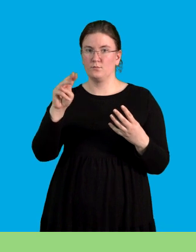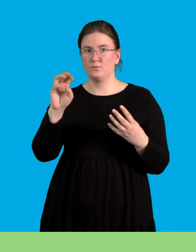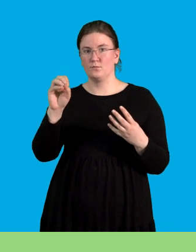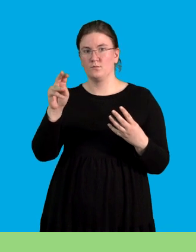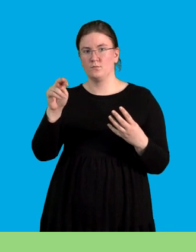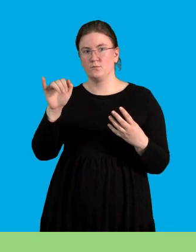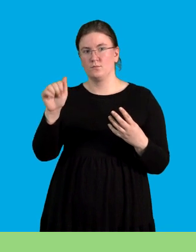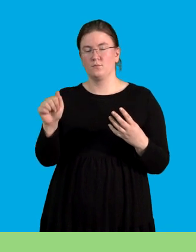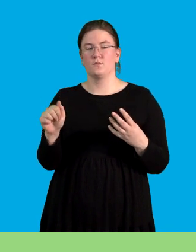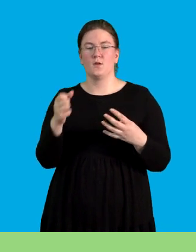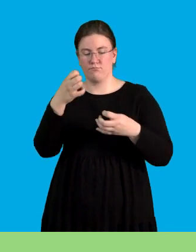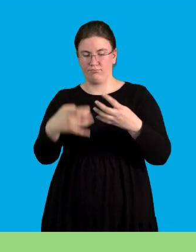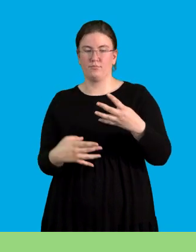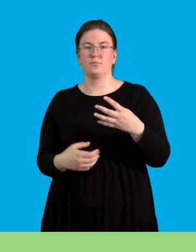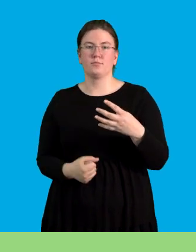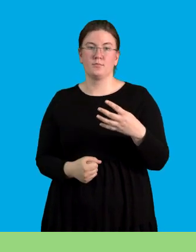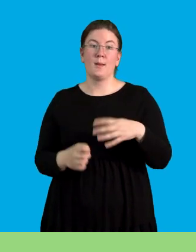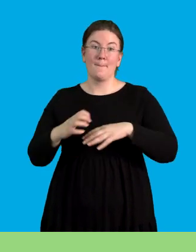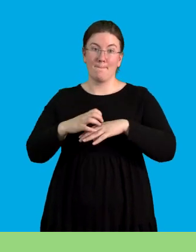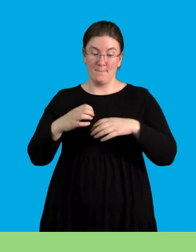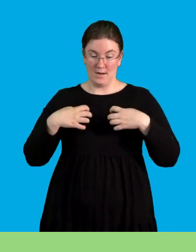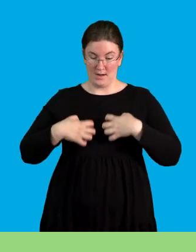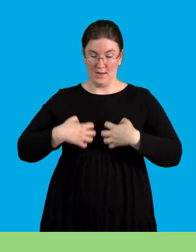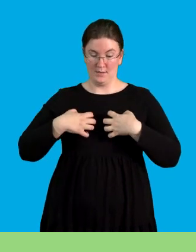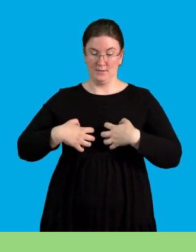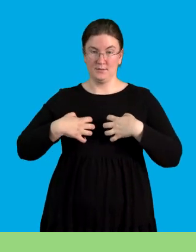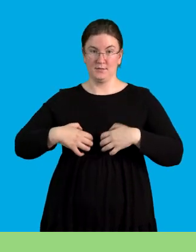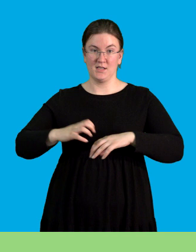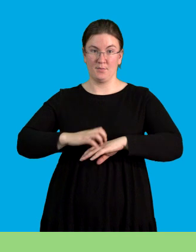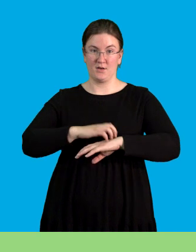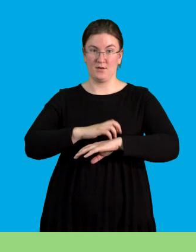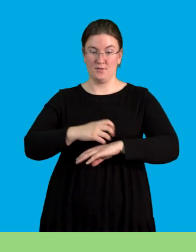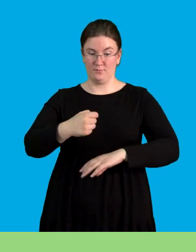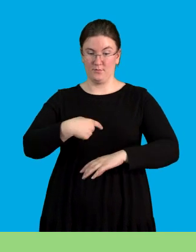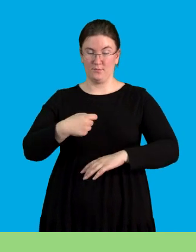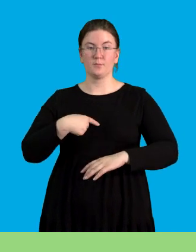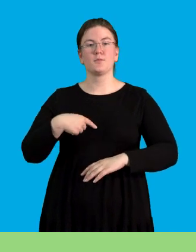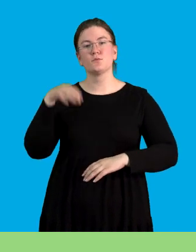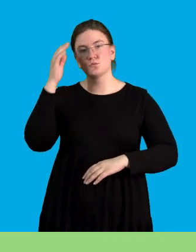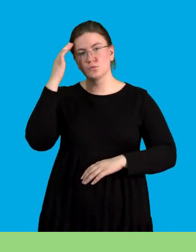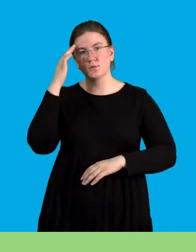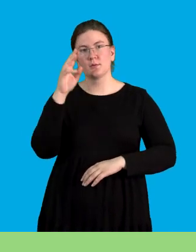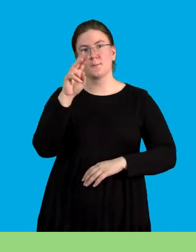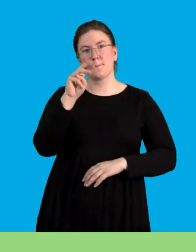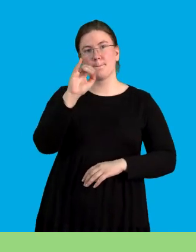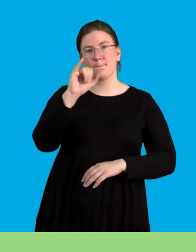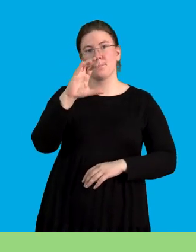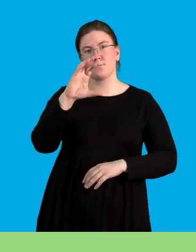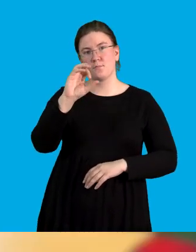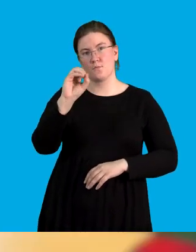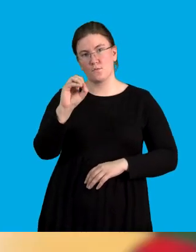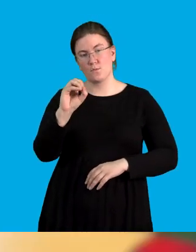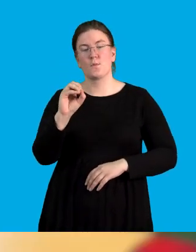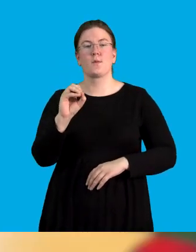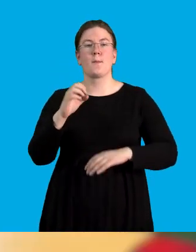There we have an example of a bacteria on the lungs known as Mycobacterium tuberculosis, and this